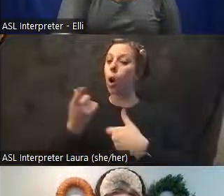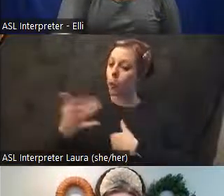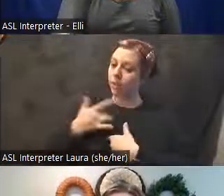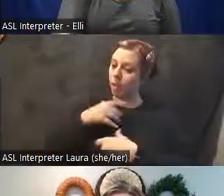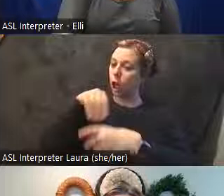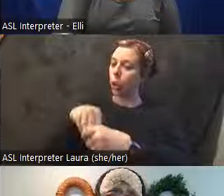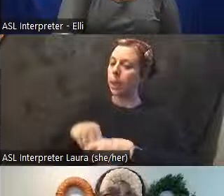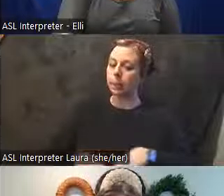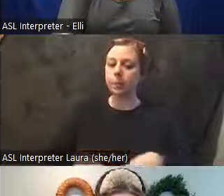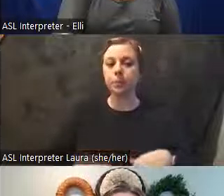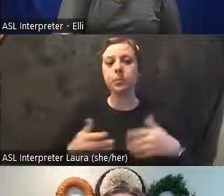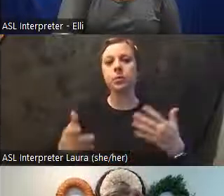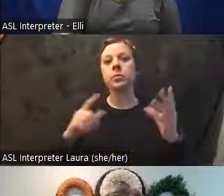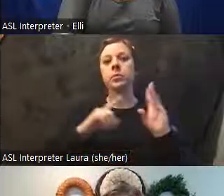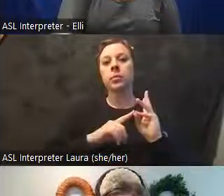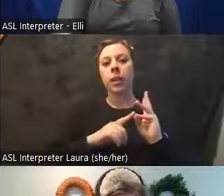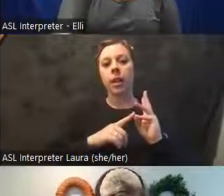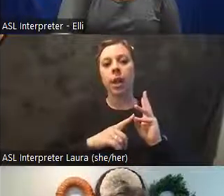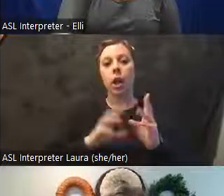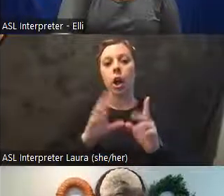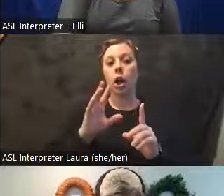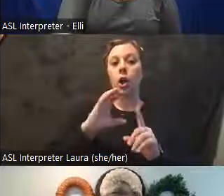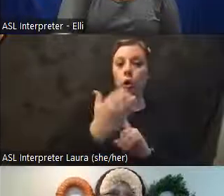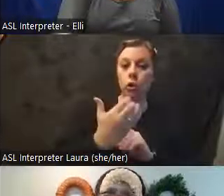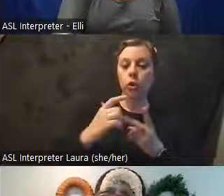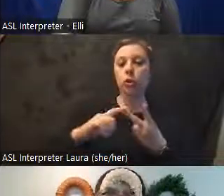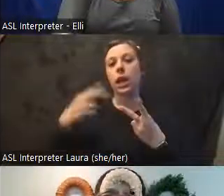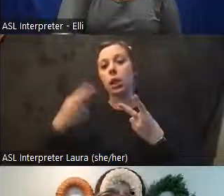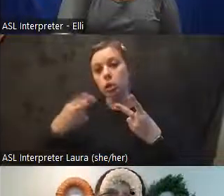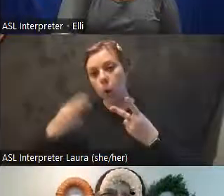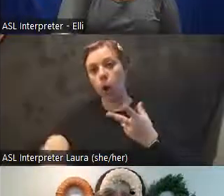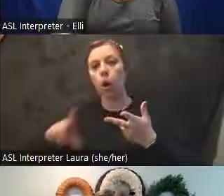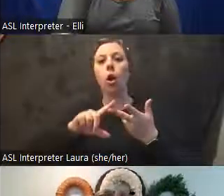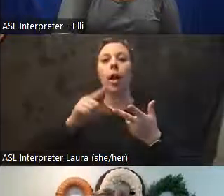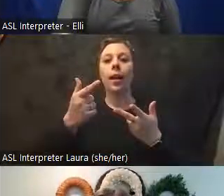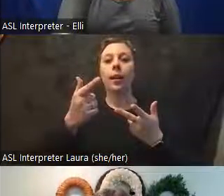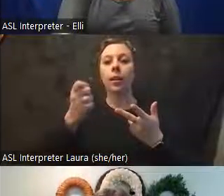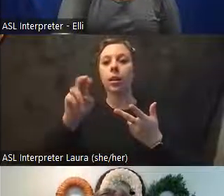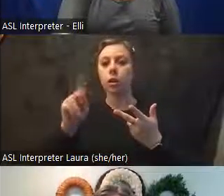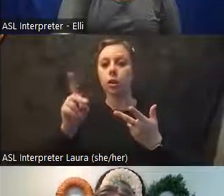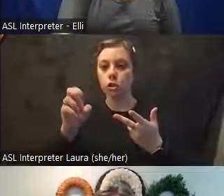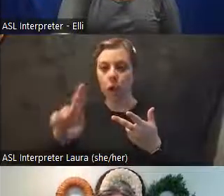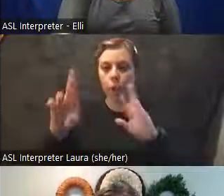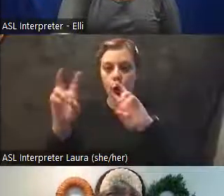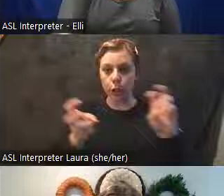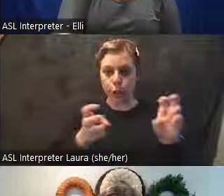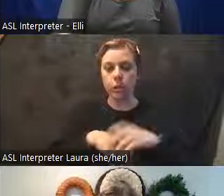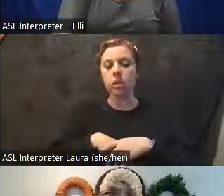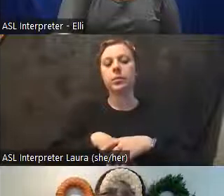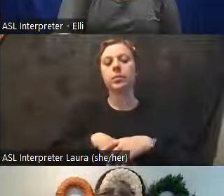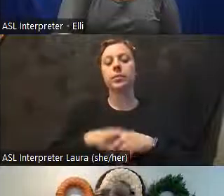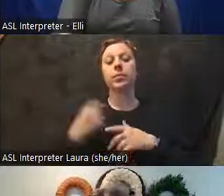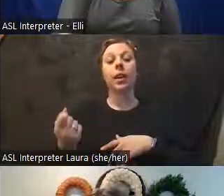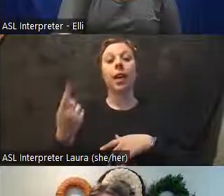lastly, cultural, historical, and gender issues. I think this really applies when we're making